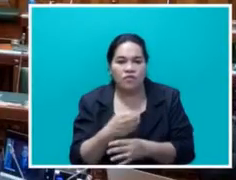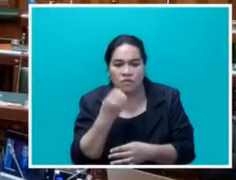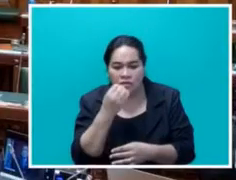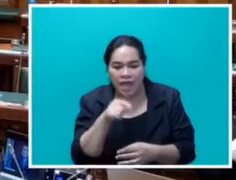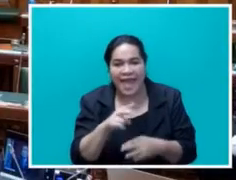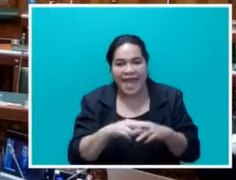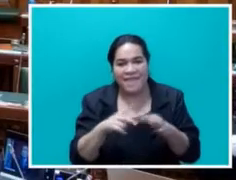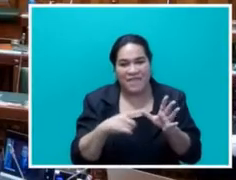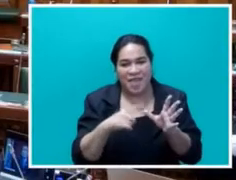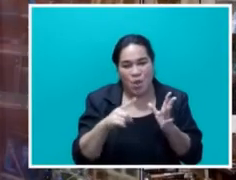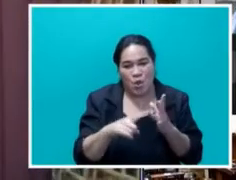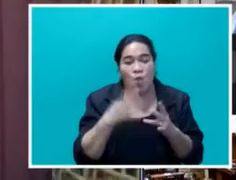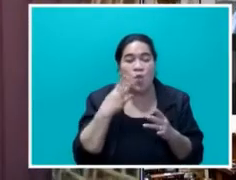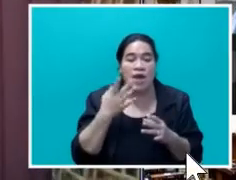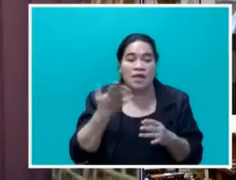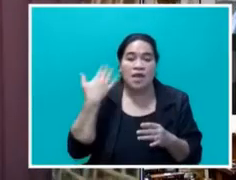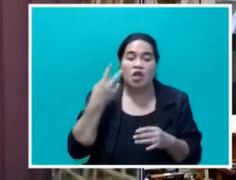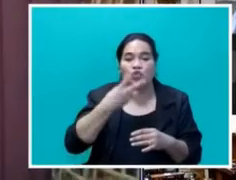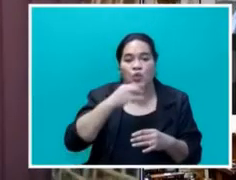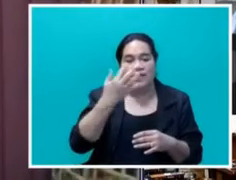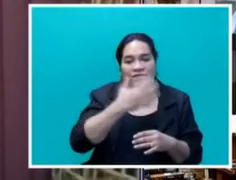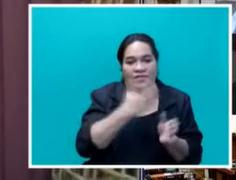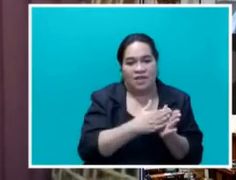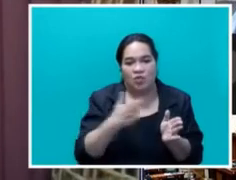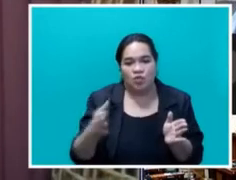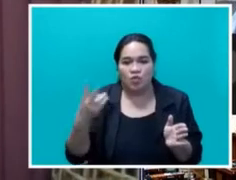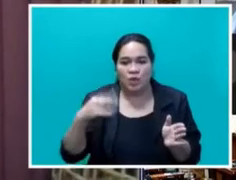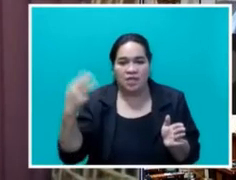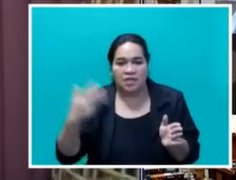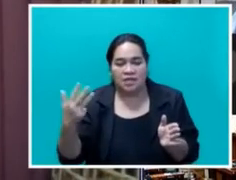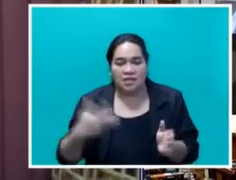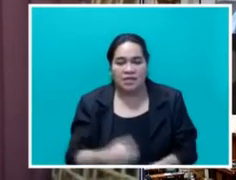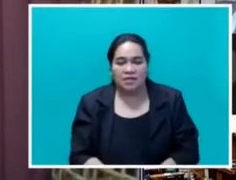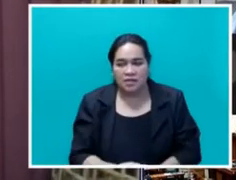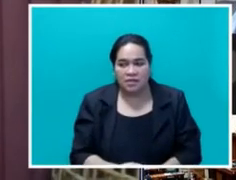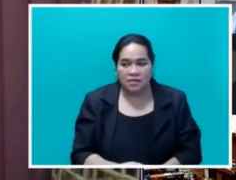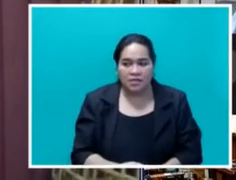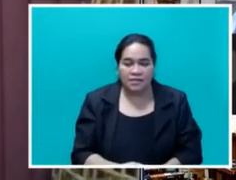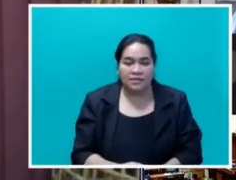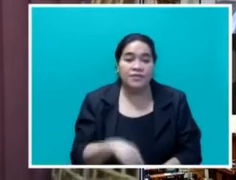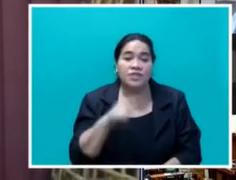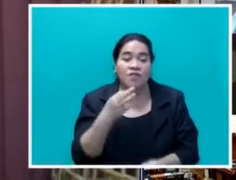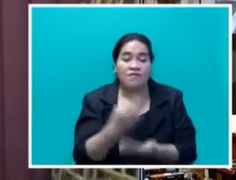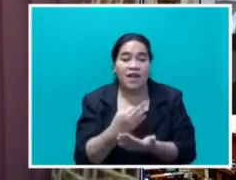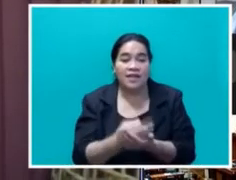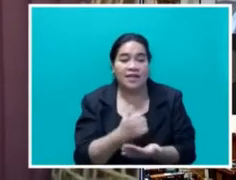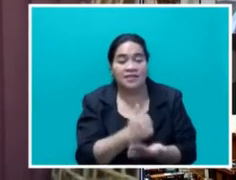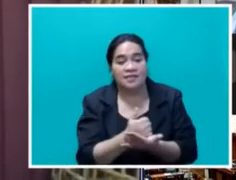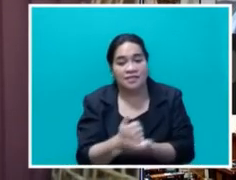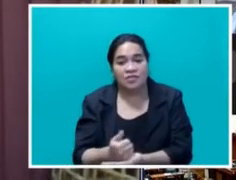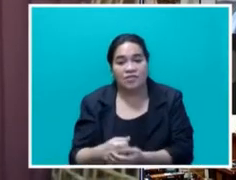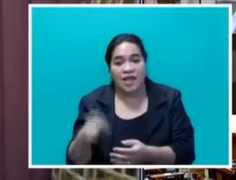FAO, from 2015 to 2019, with funding assistance on electronic